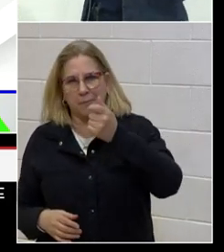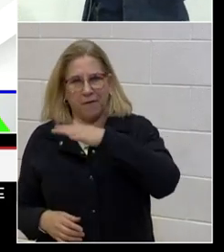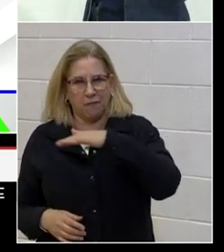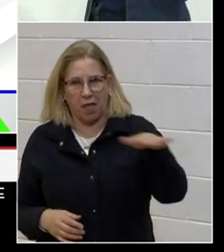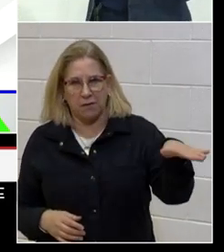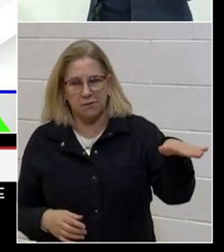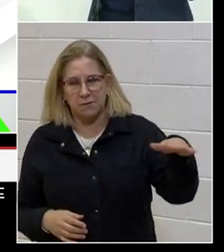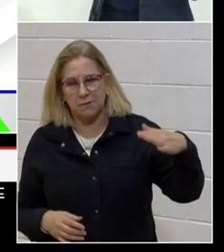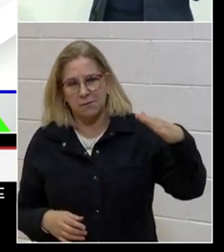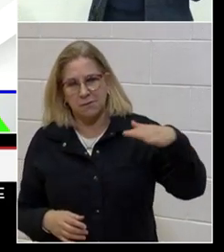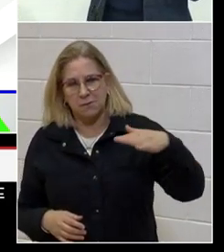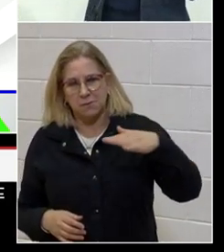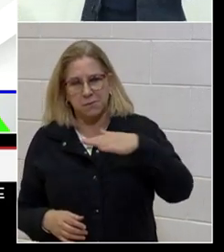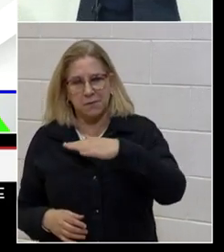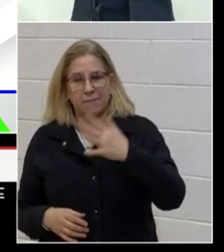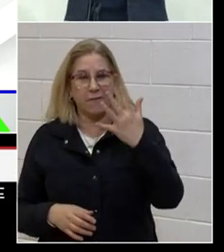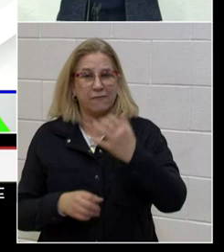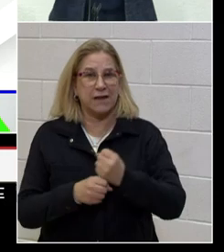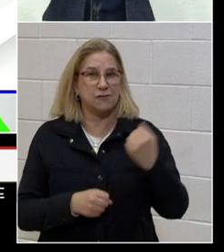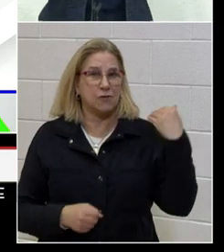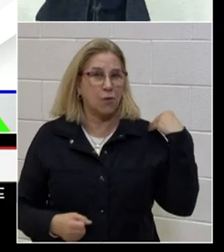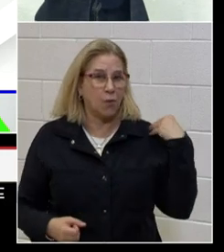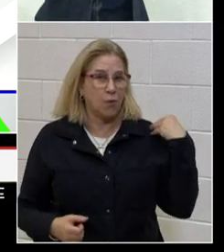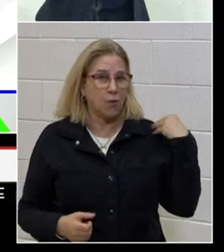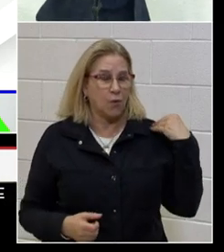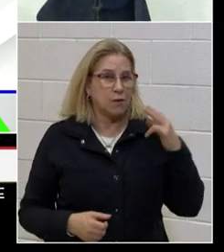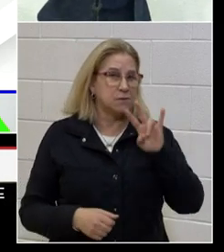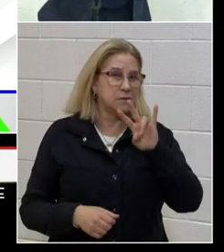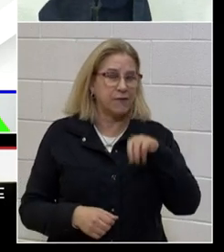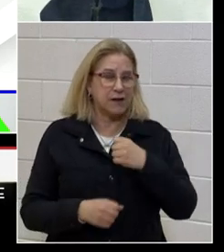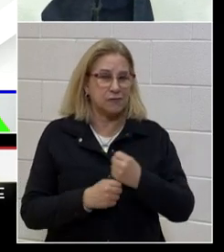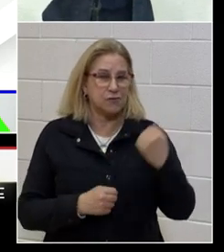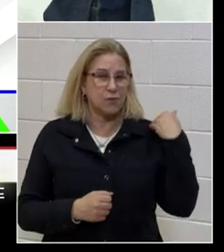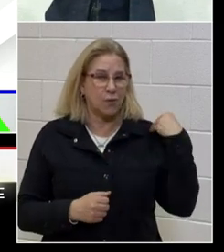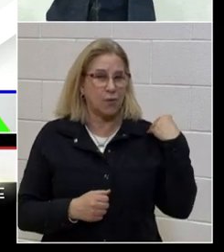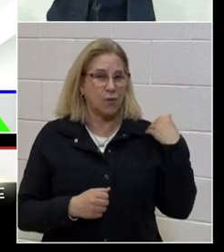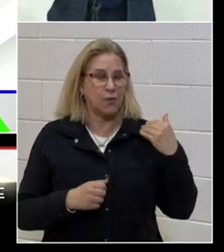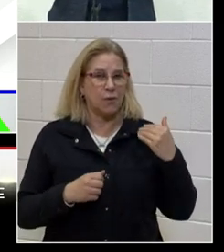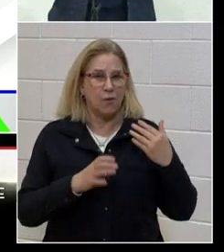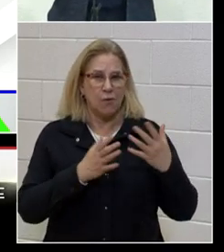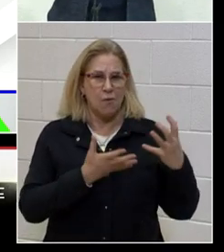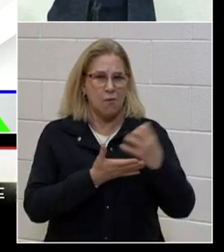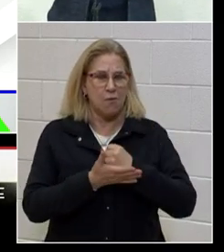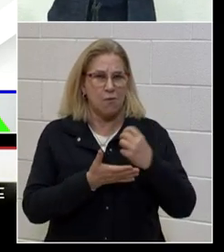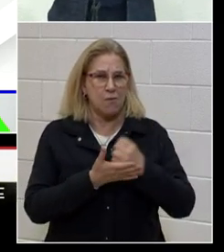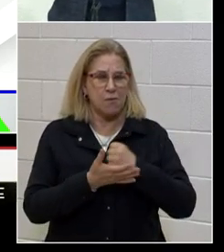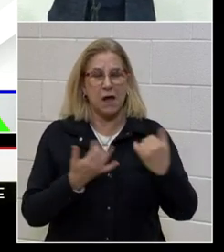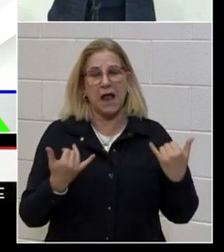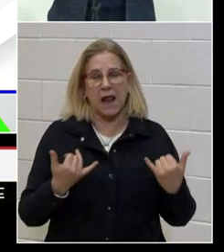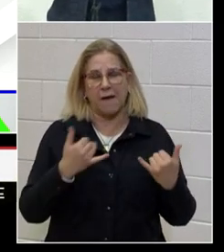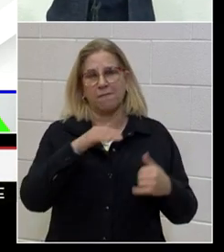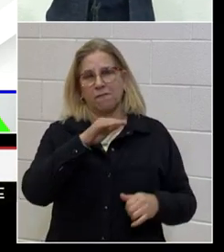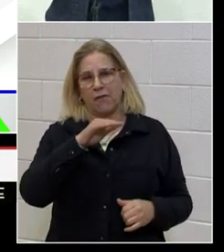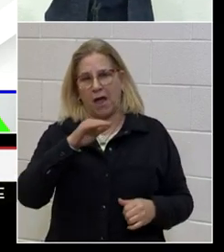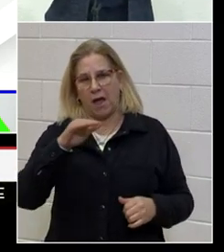ago. And that's largely to do with post-pandemic changes in how people